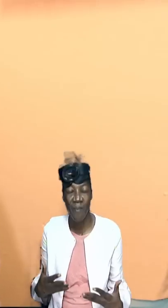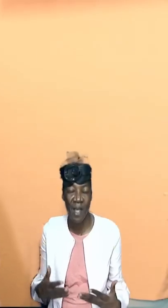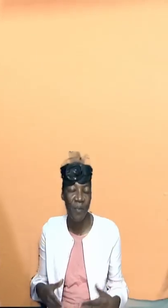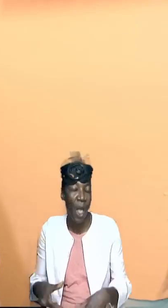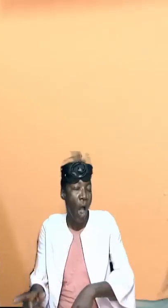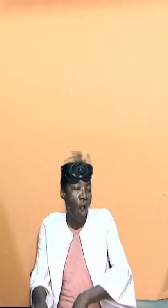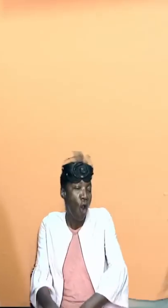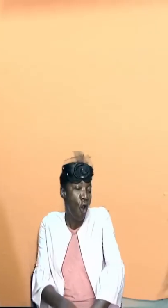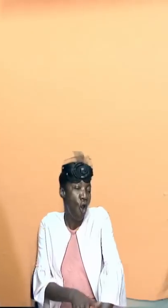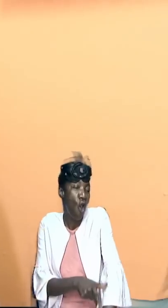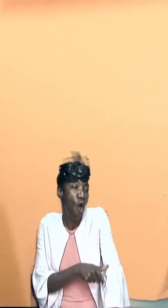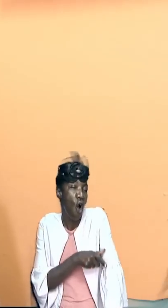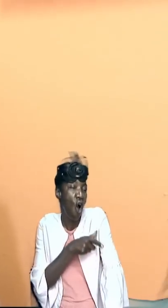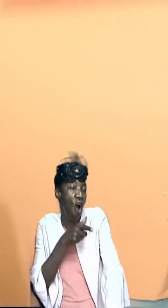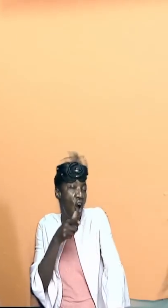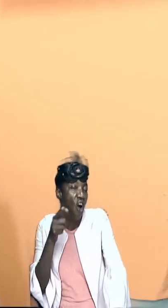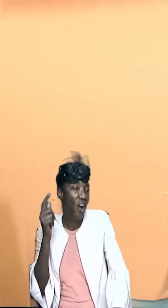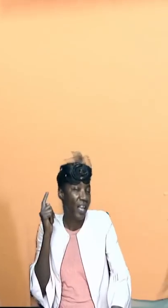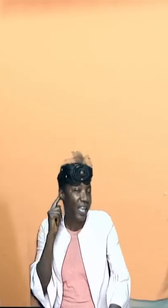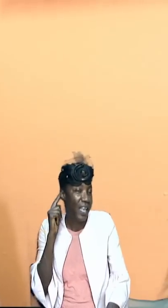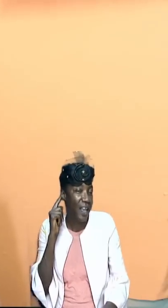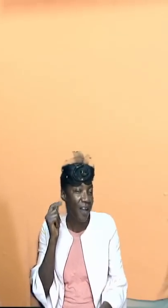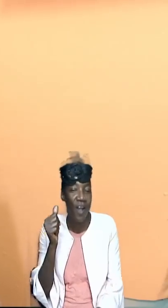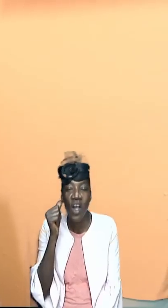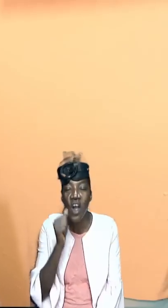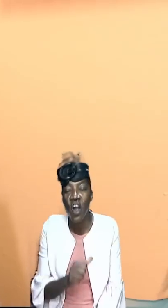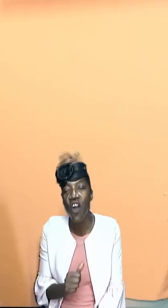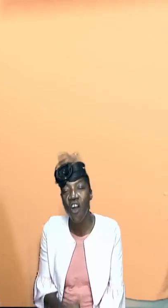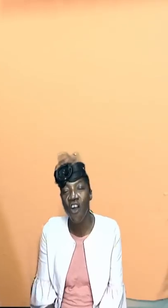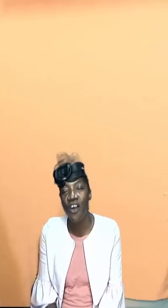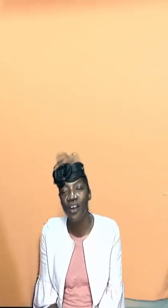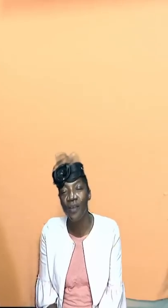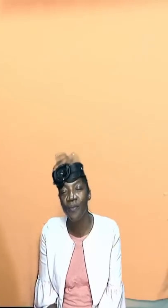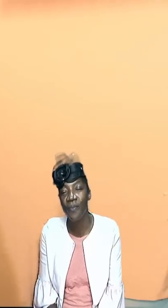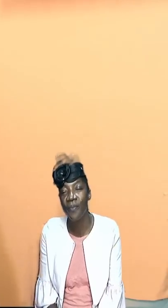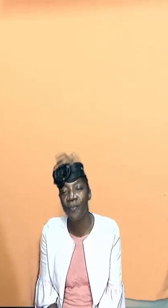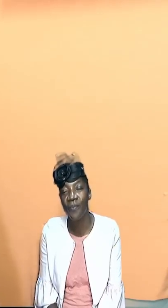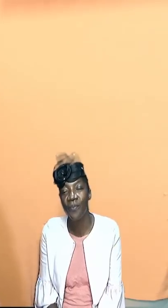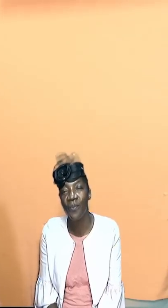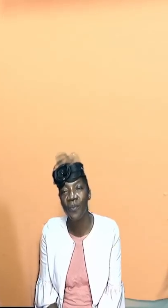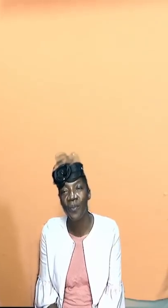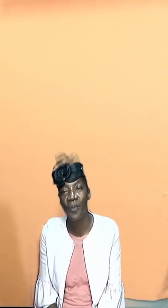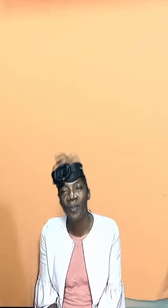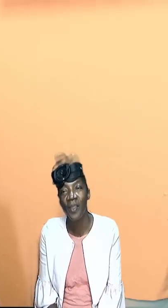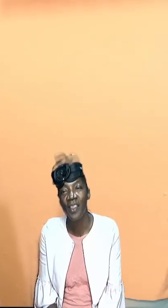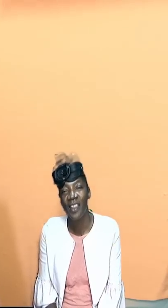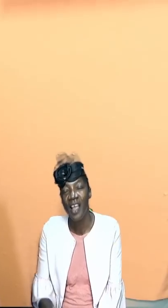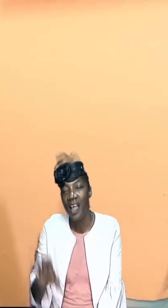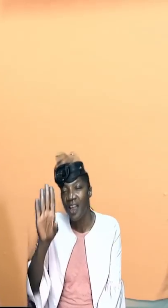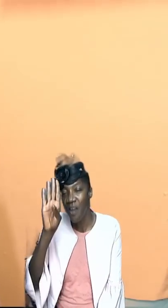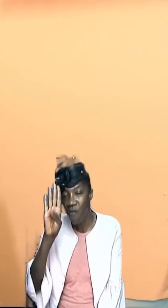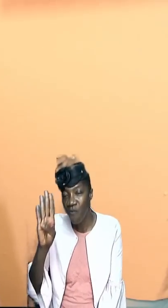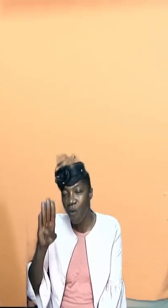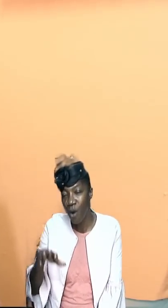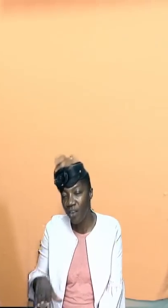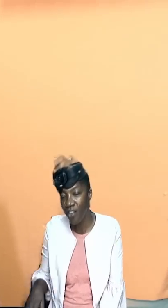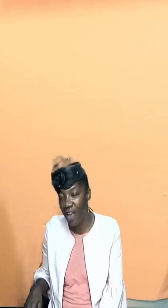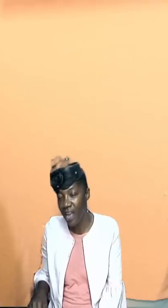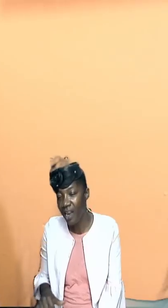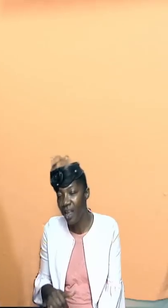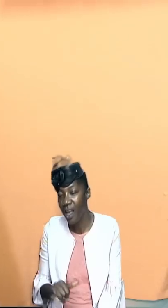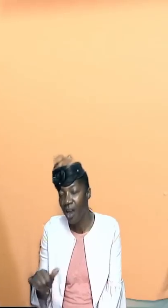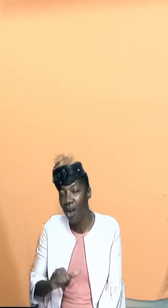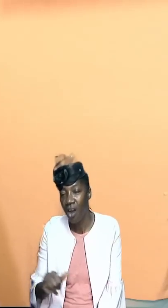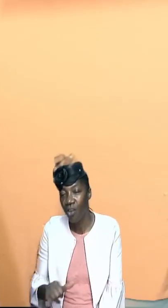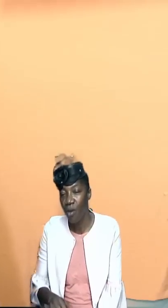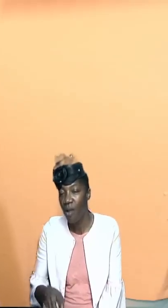long hair, but she was a girl. Let us say mom and dad has a fourth child, and that child also has two